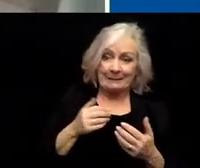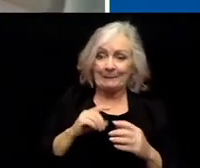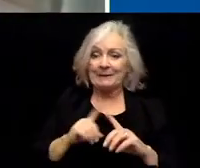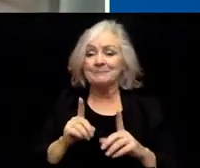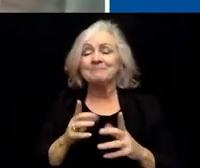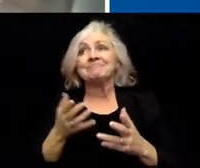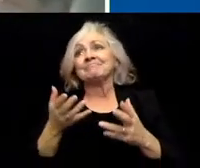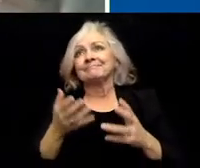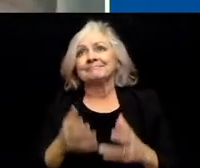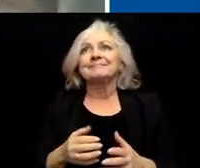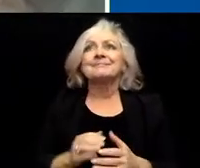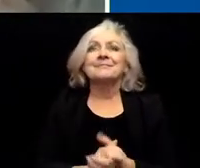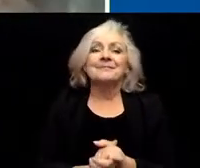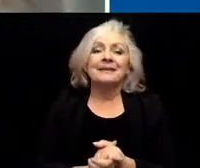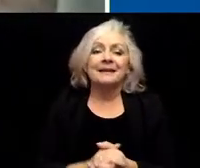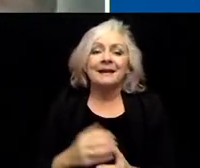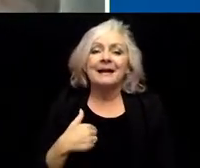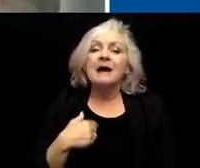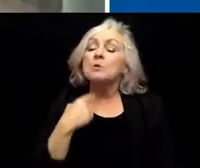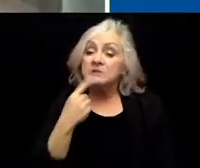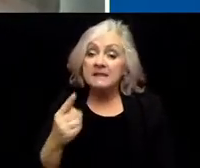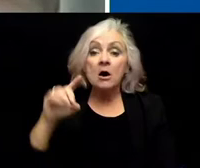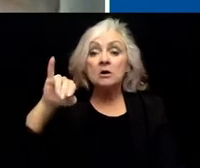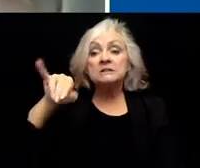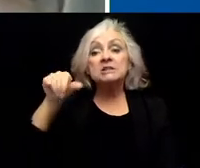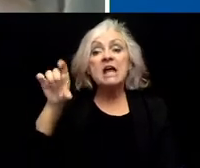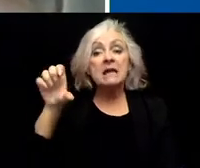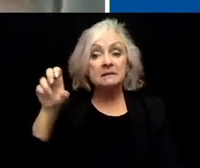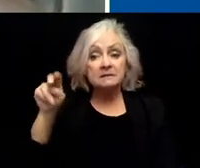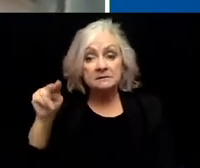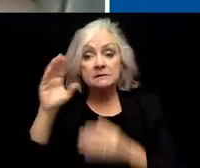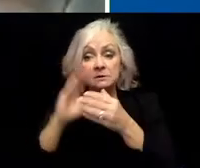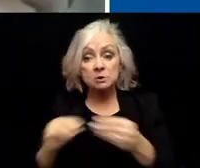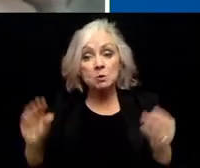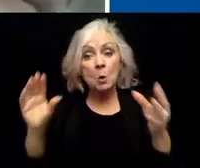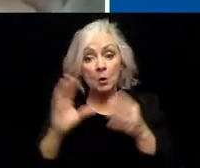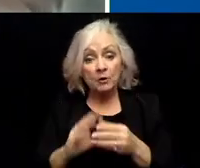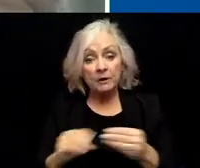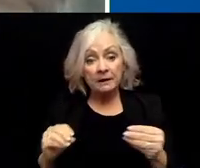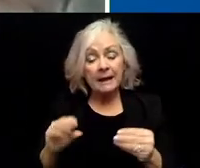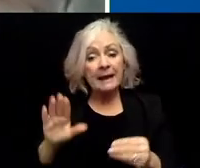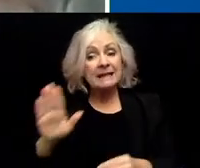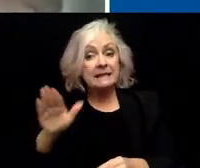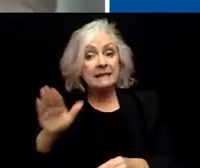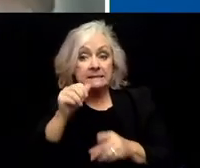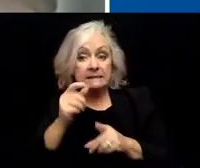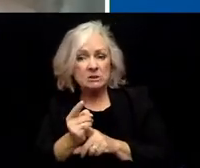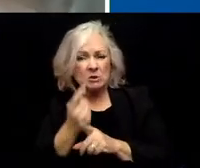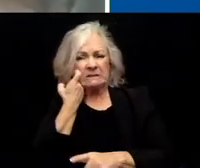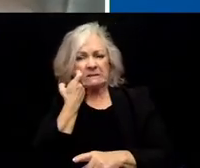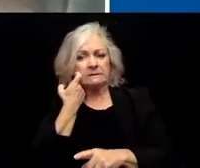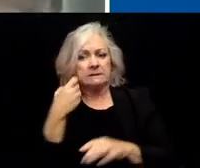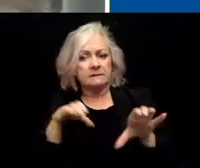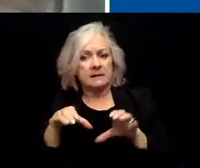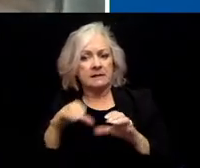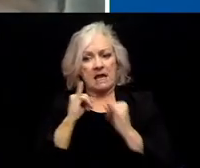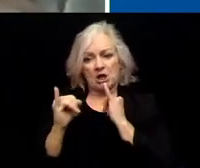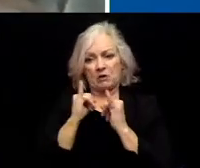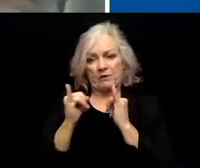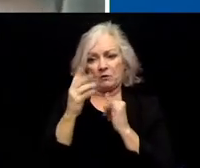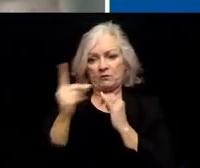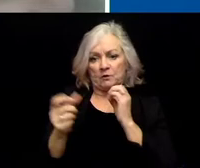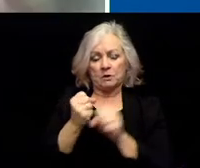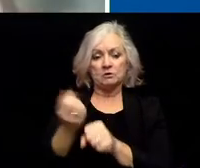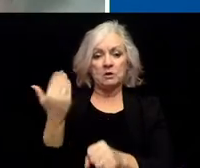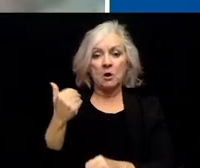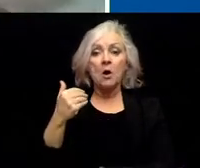You know, I'm going to tell Jaden's story a little bit. I'm going to, you know, reference his sister. We did an interview several years ago now when Jaden's sister